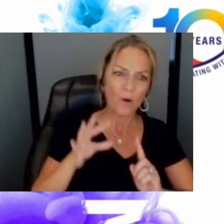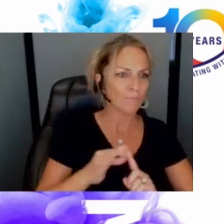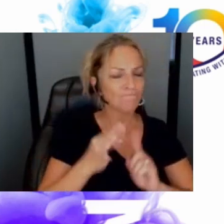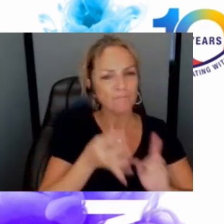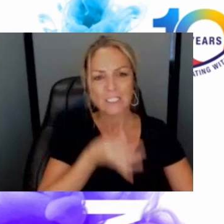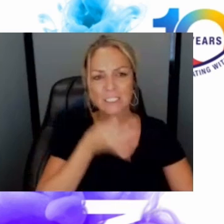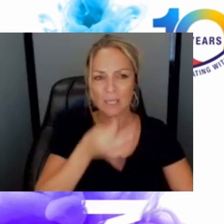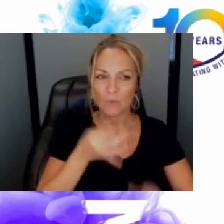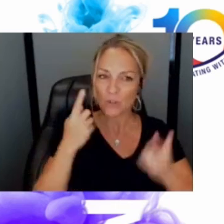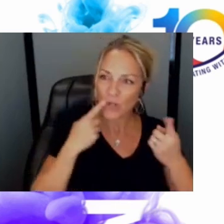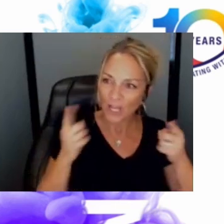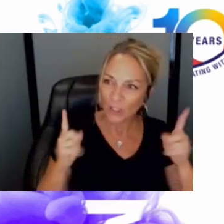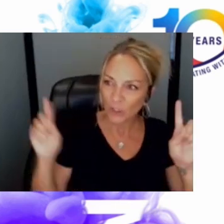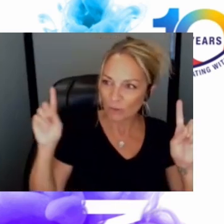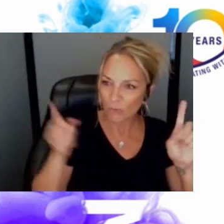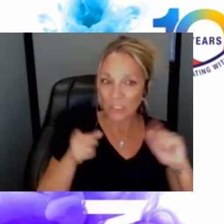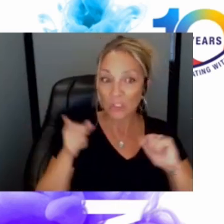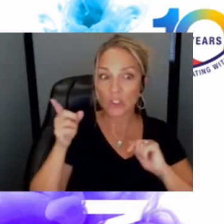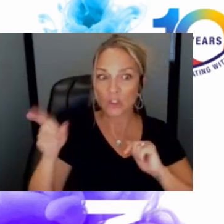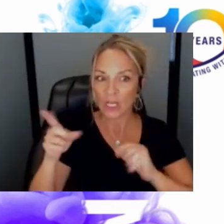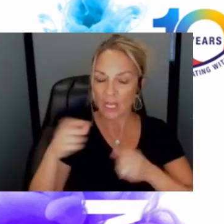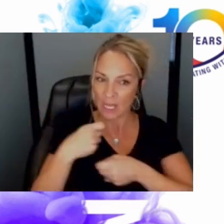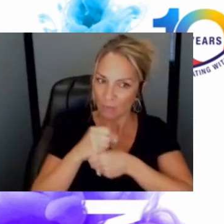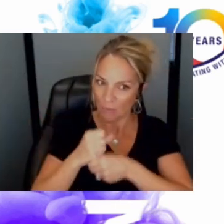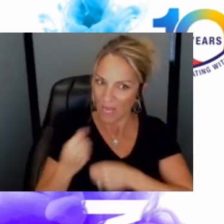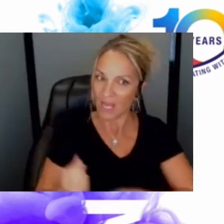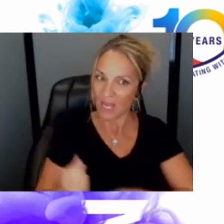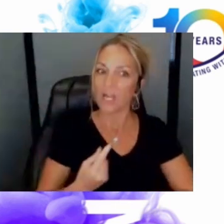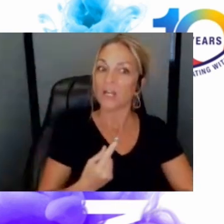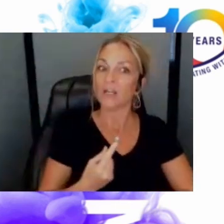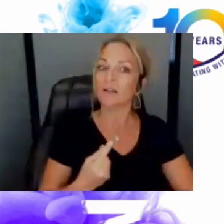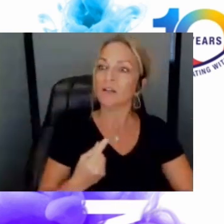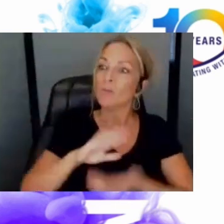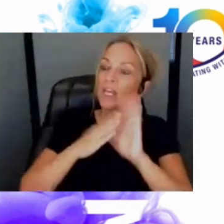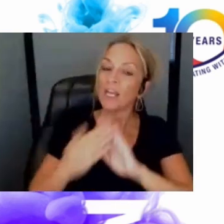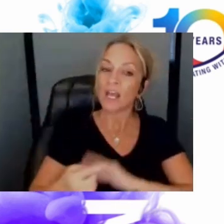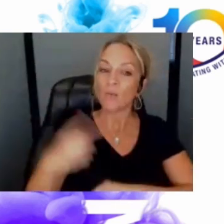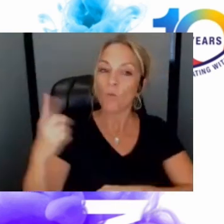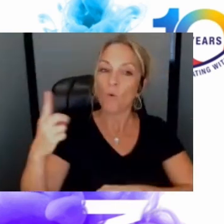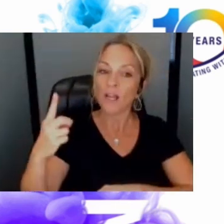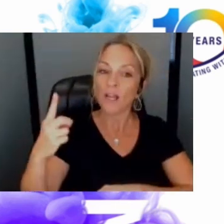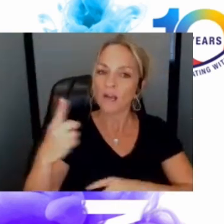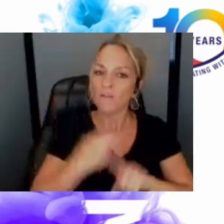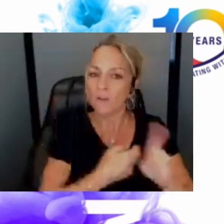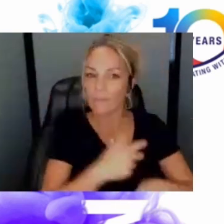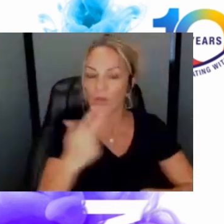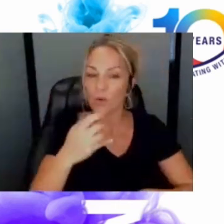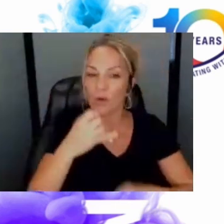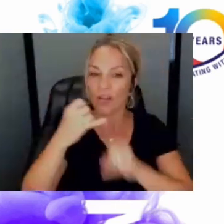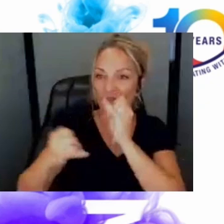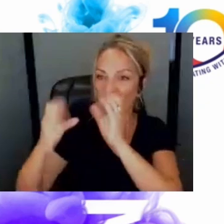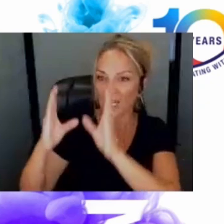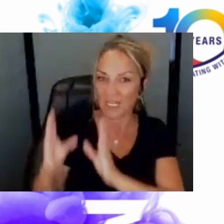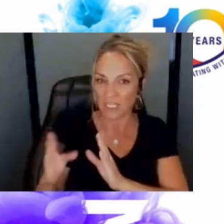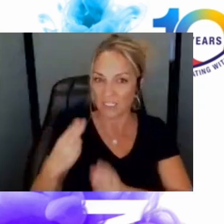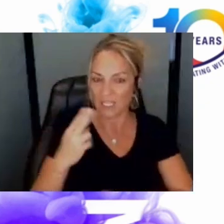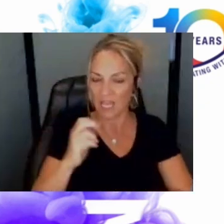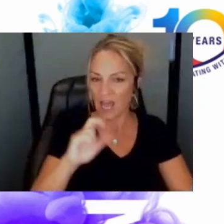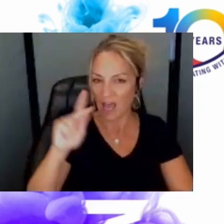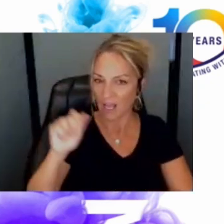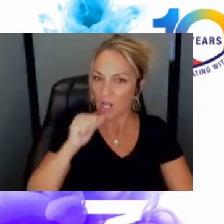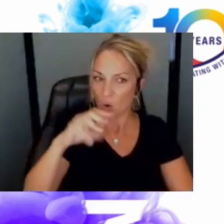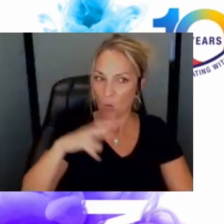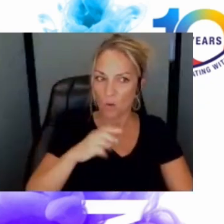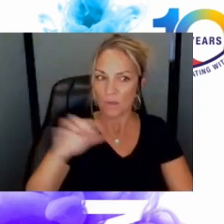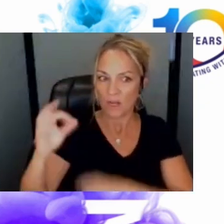achievement, she made one of the 3 finalists for Hacker Woman of the Year 2024 by Cybersecurity